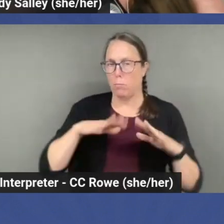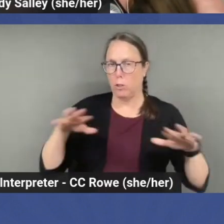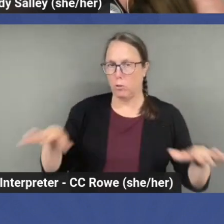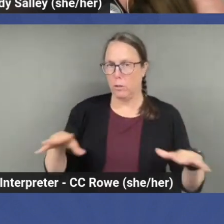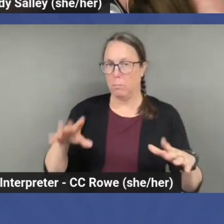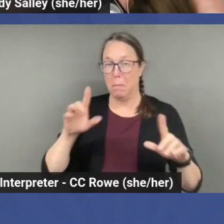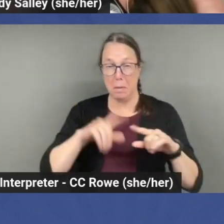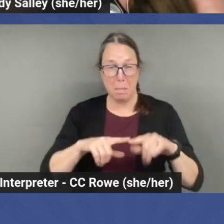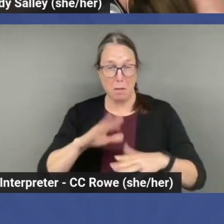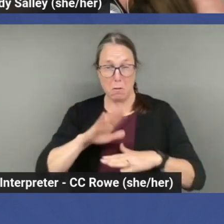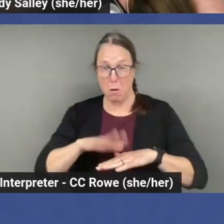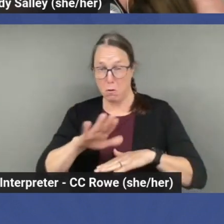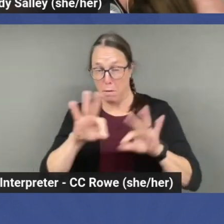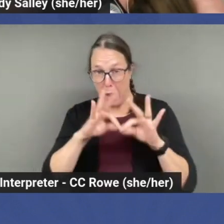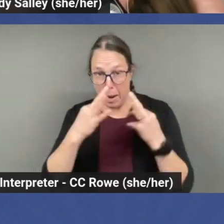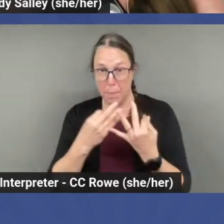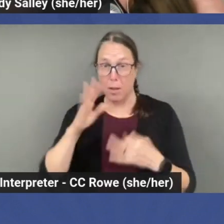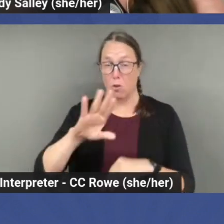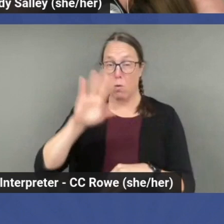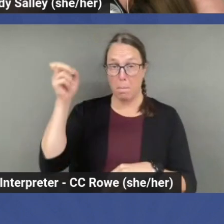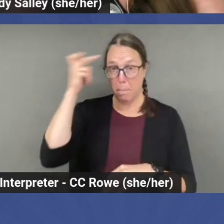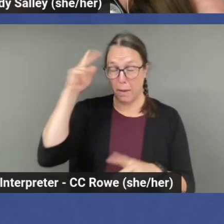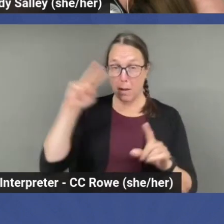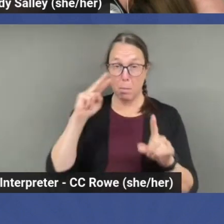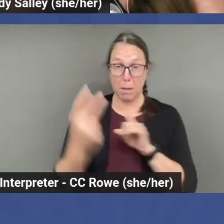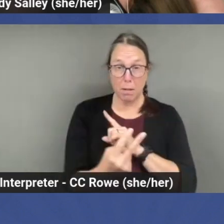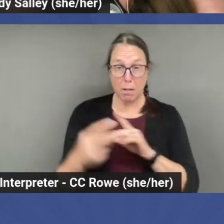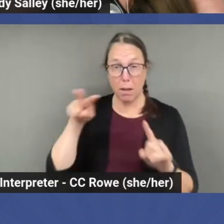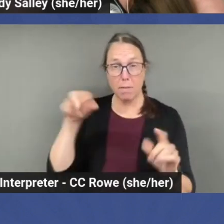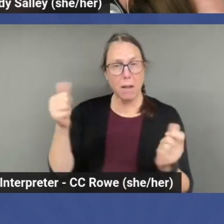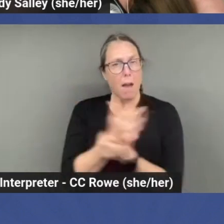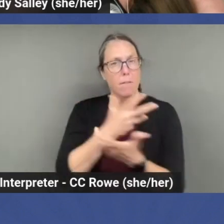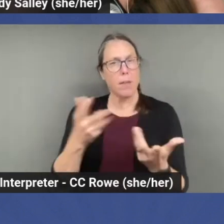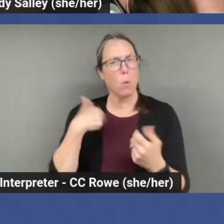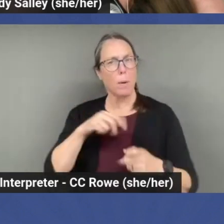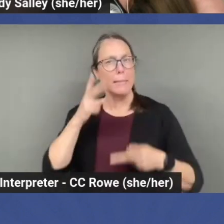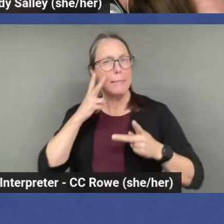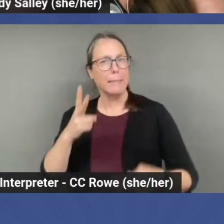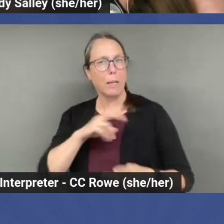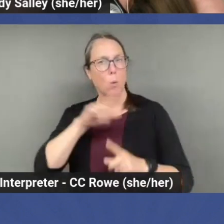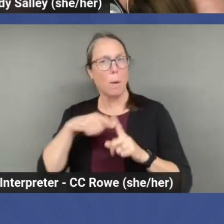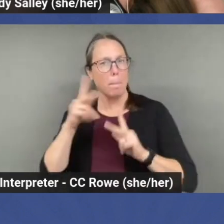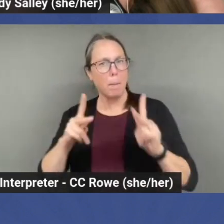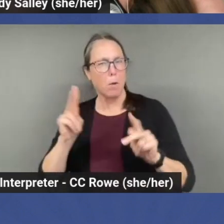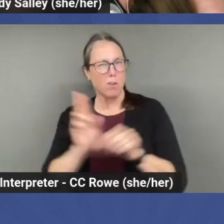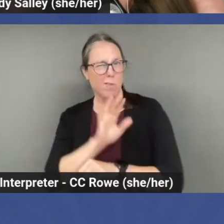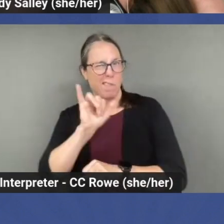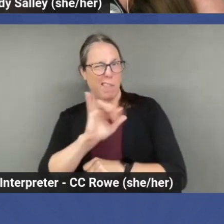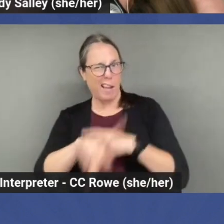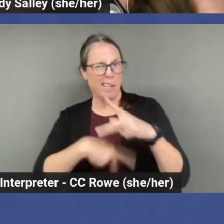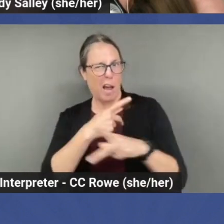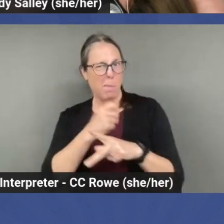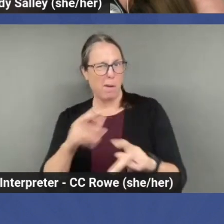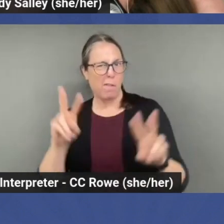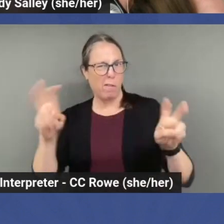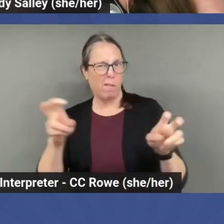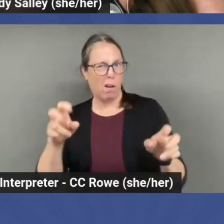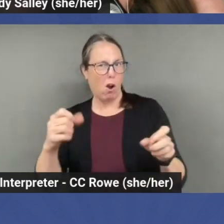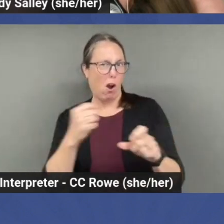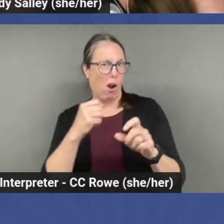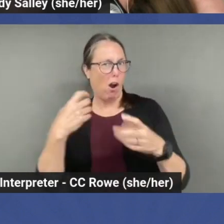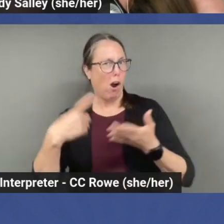based on your own political beliefs, etc. We're seeing that when that kind of argument gets used, all this information about abortion,